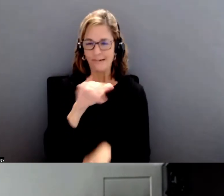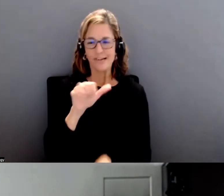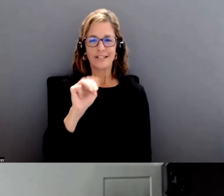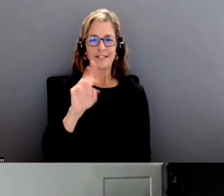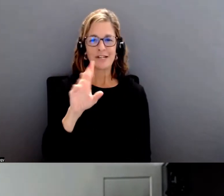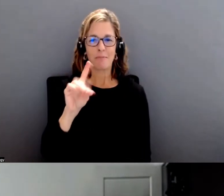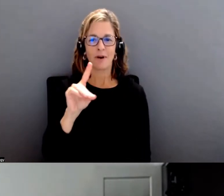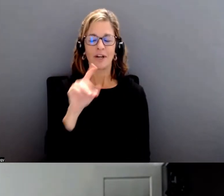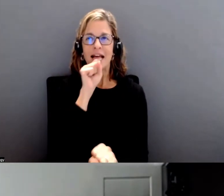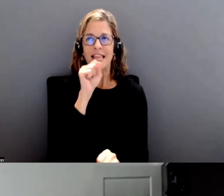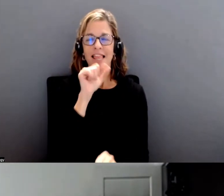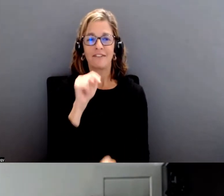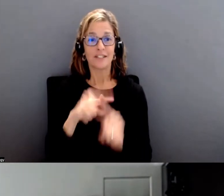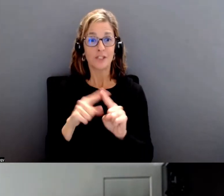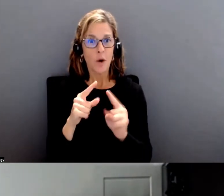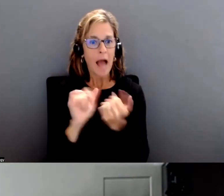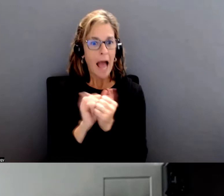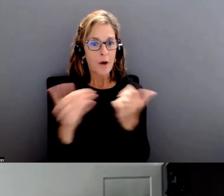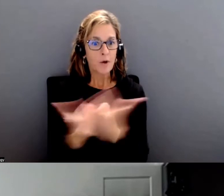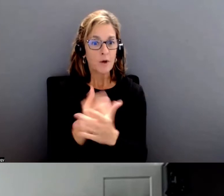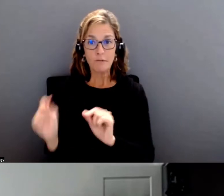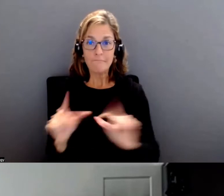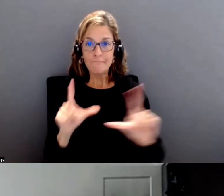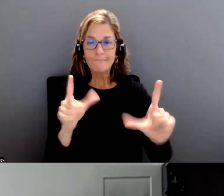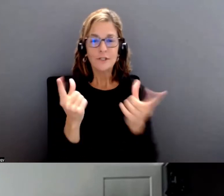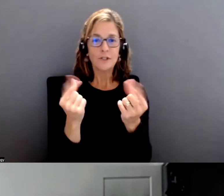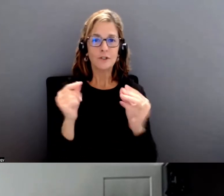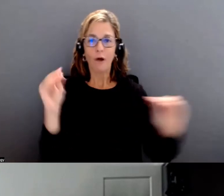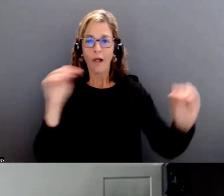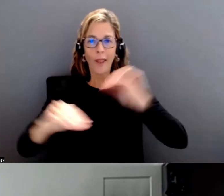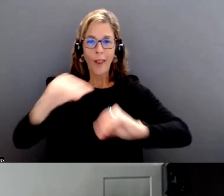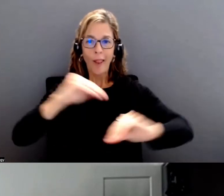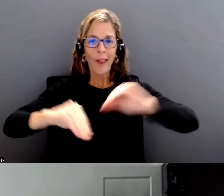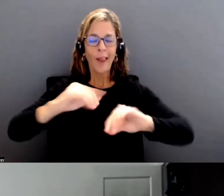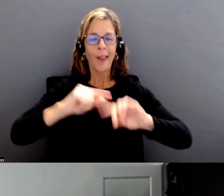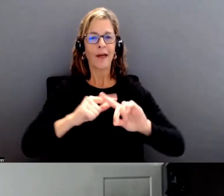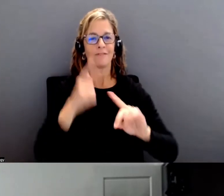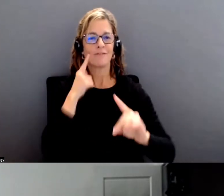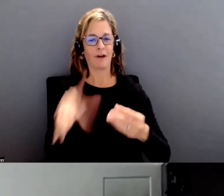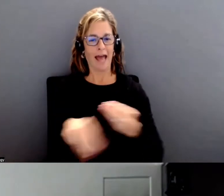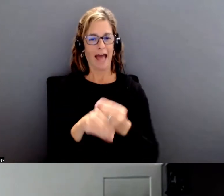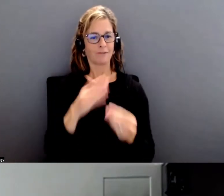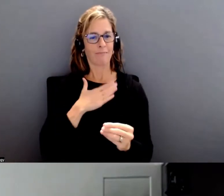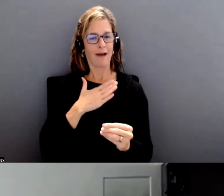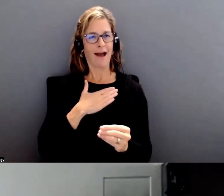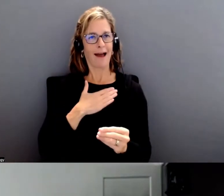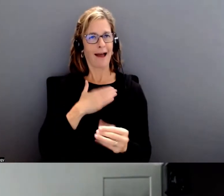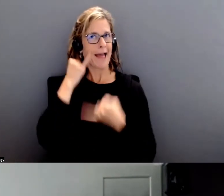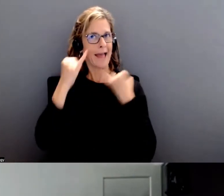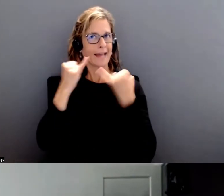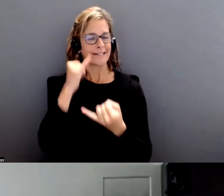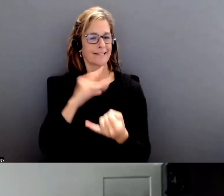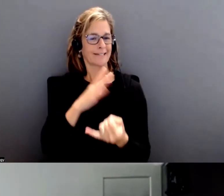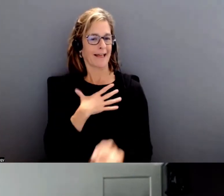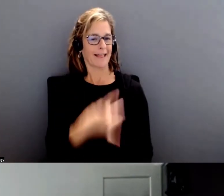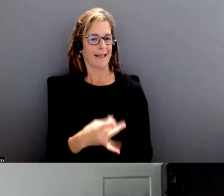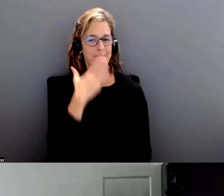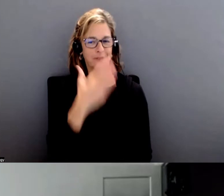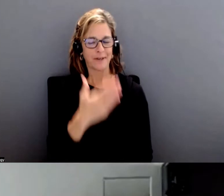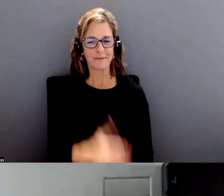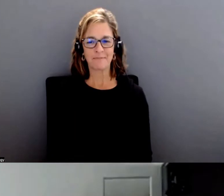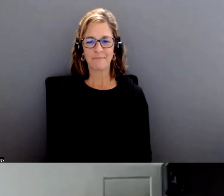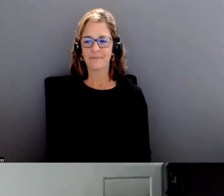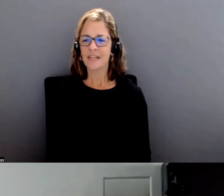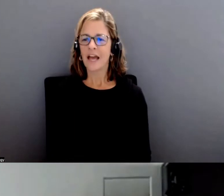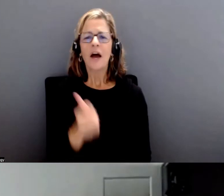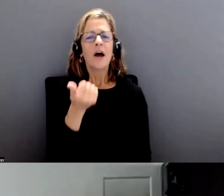see new ways of using it to add to my repertoire. Yeah, so we just have a couple of questions in the chat, and